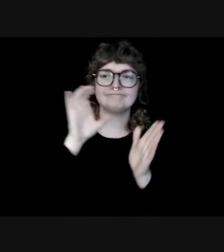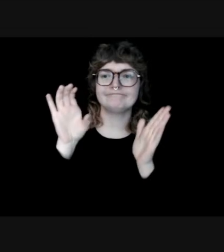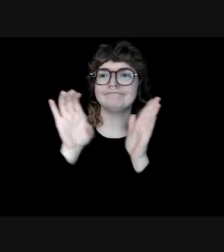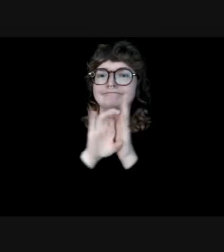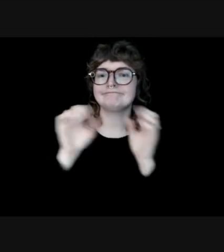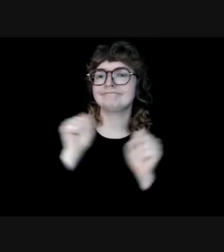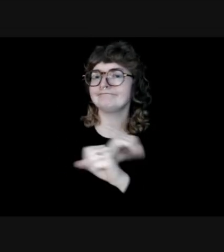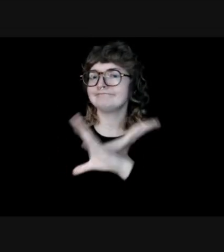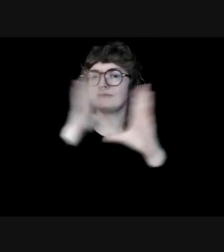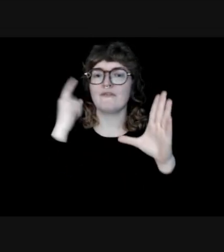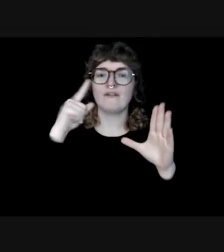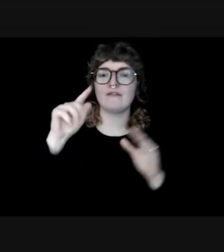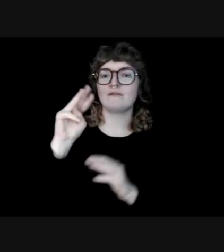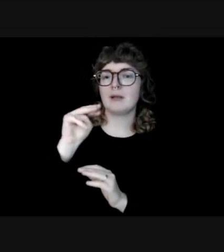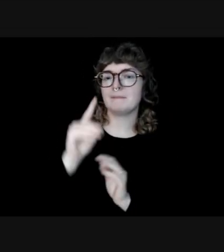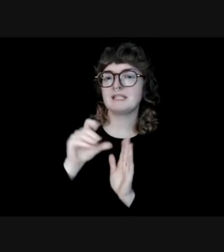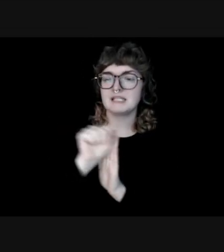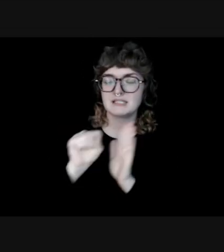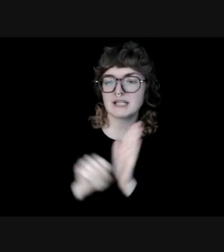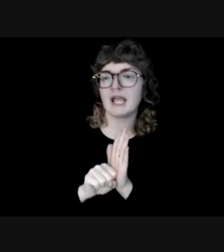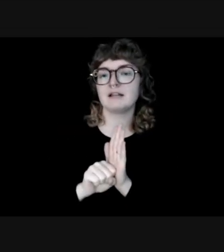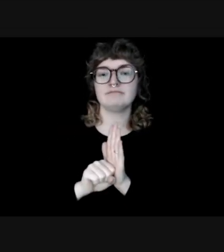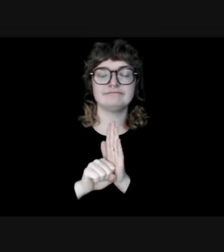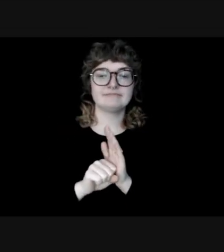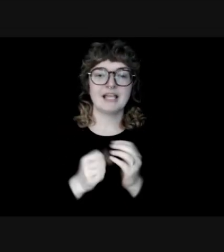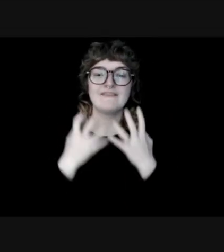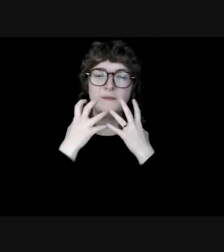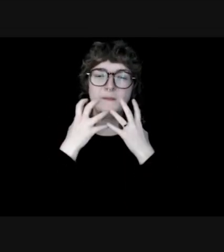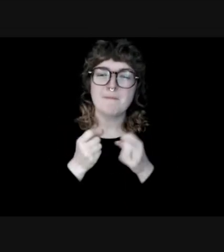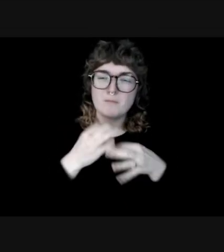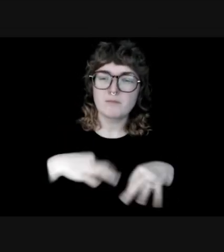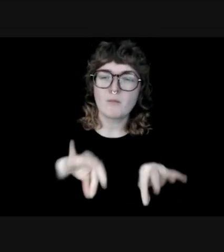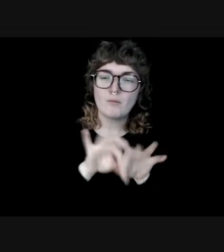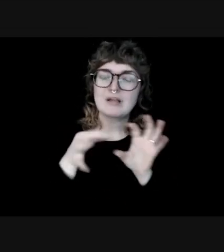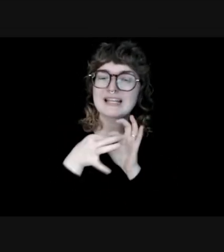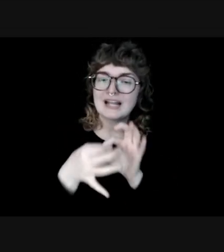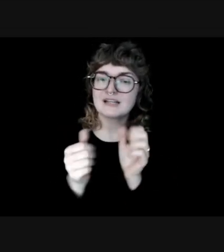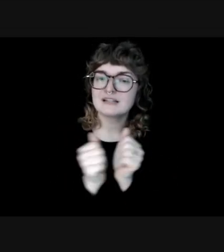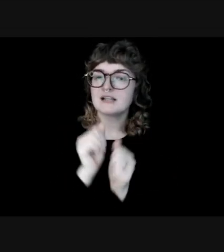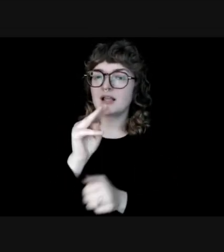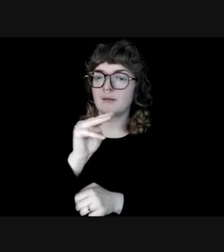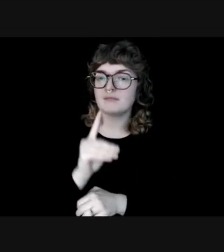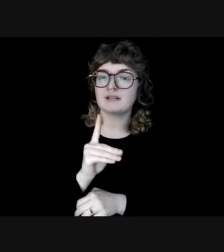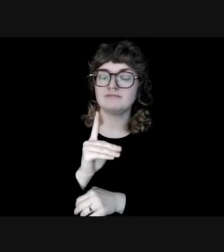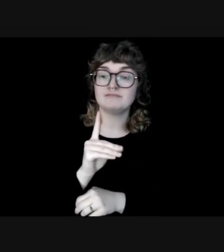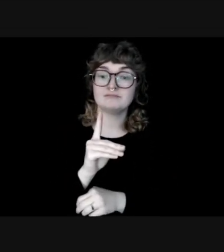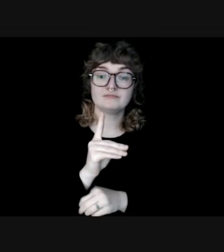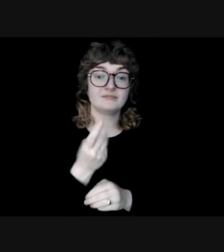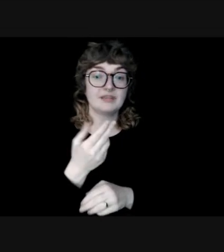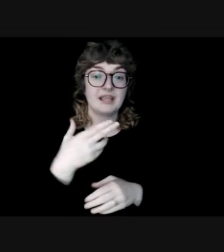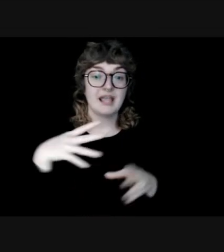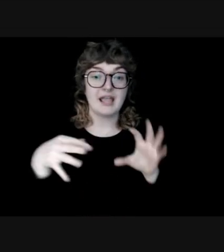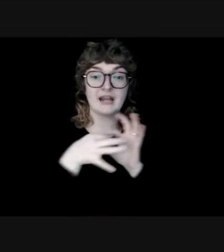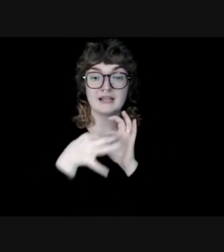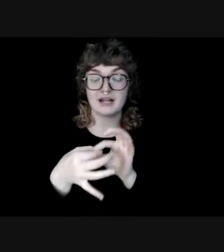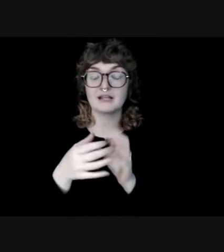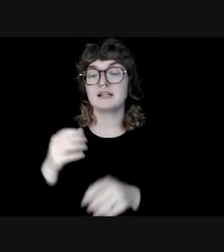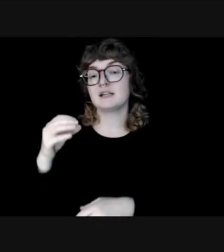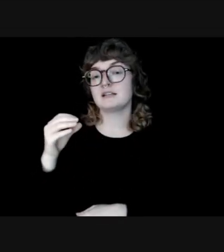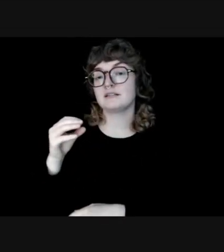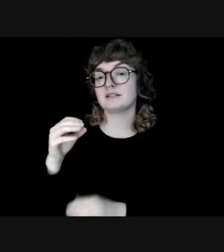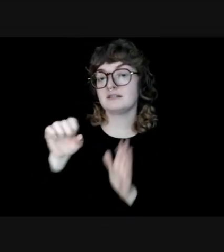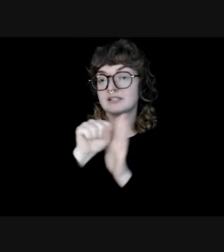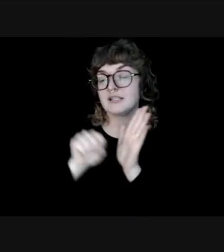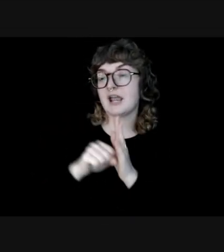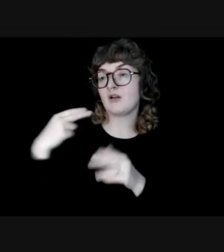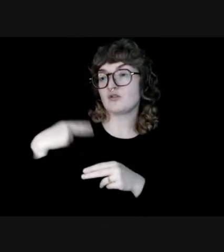State Archives holds records of permanent value of the state of Maryland and serves as the state's historical agency. These lectures are